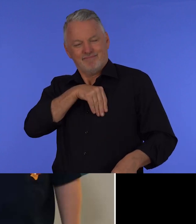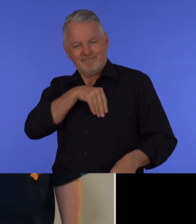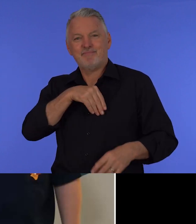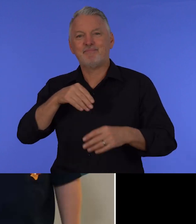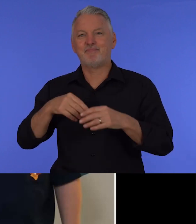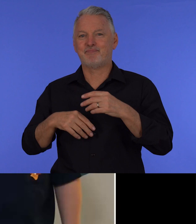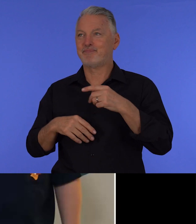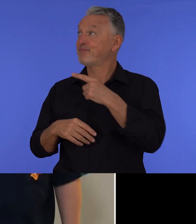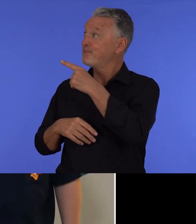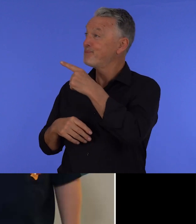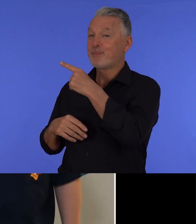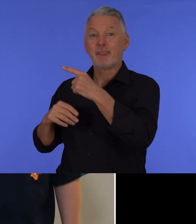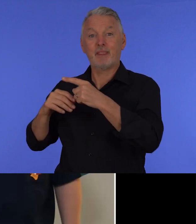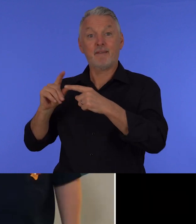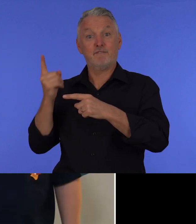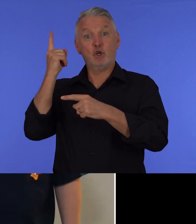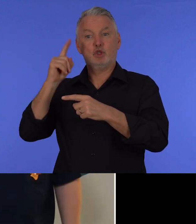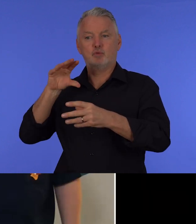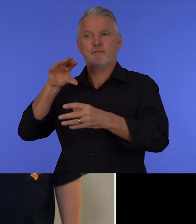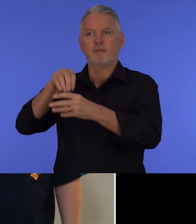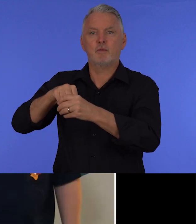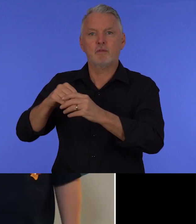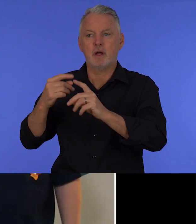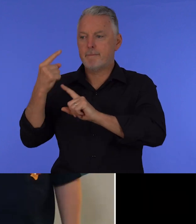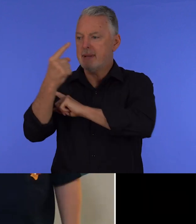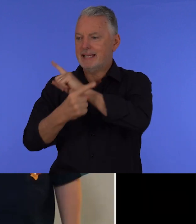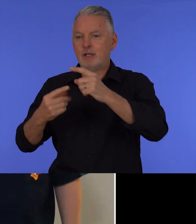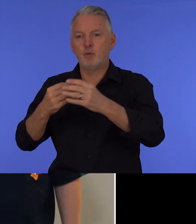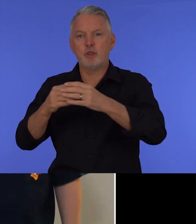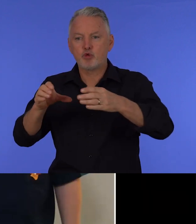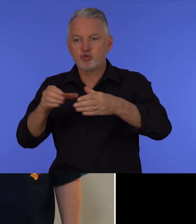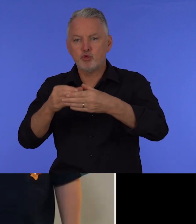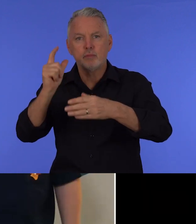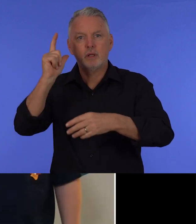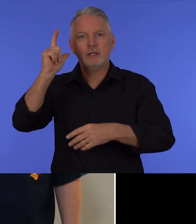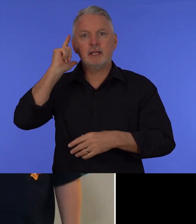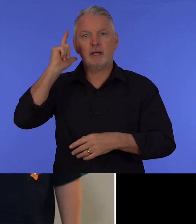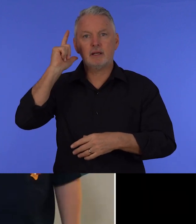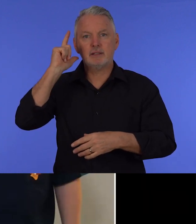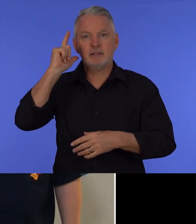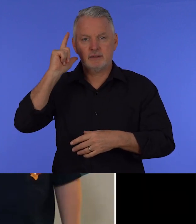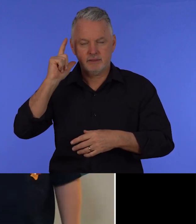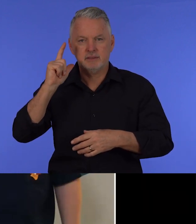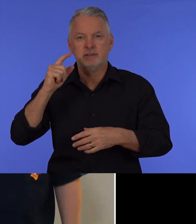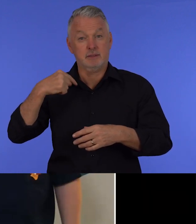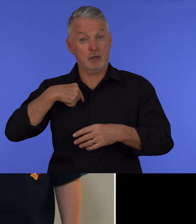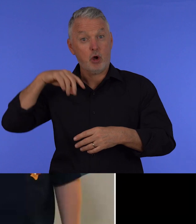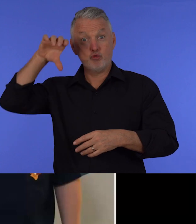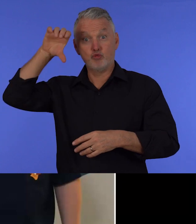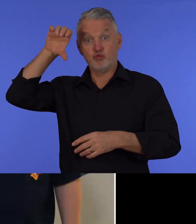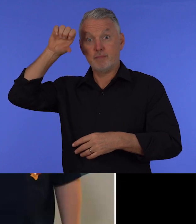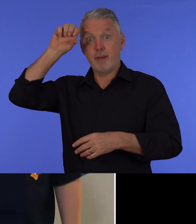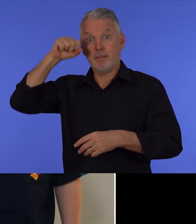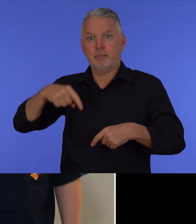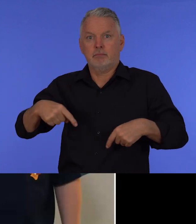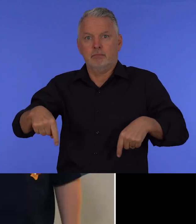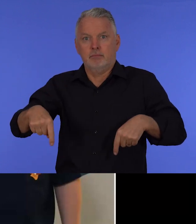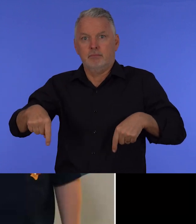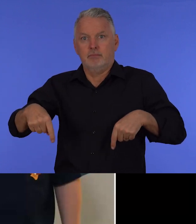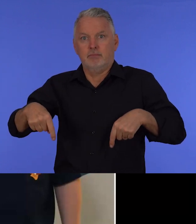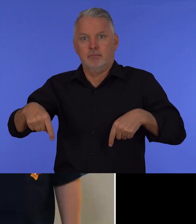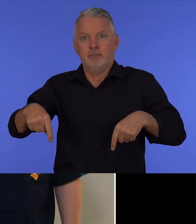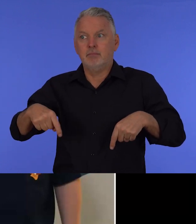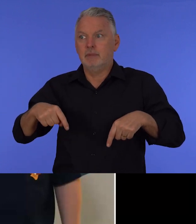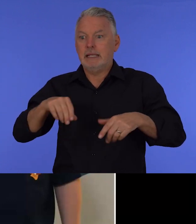a Scout. And yeah, look, we first went along to that meeting with the group leader, and